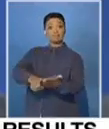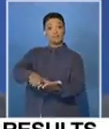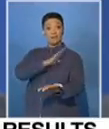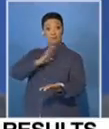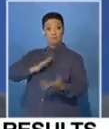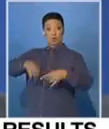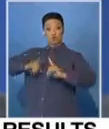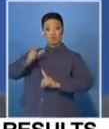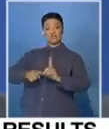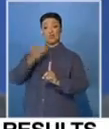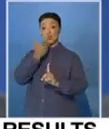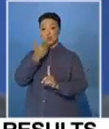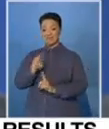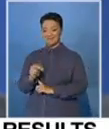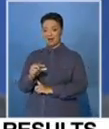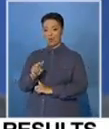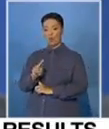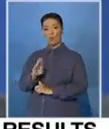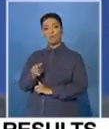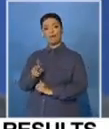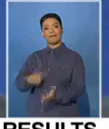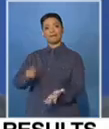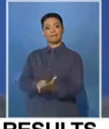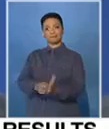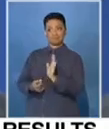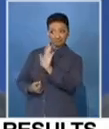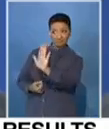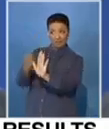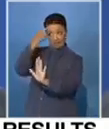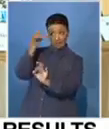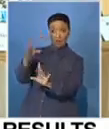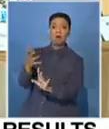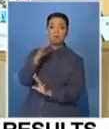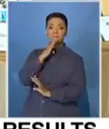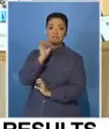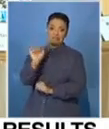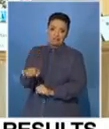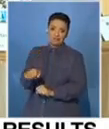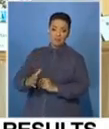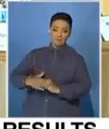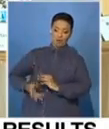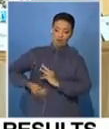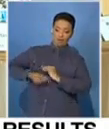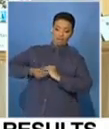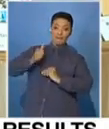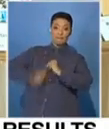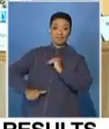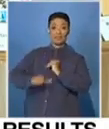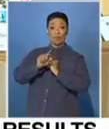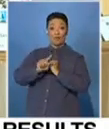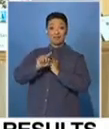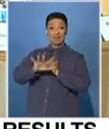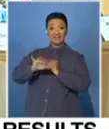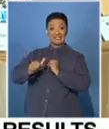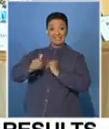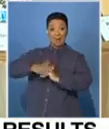board chair, Dr. Ben Ngubane, informed the fund that Eskom was buying Molefe an additional 156